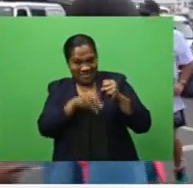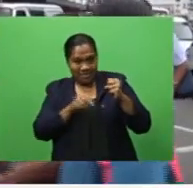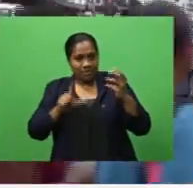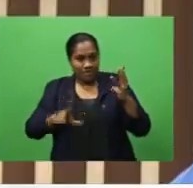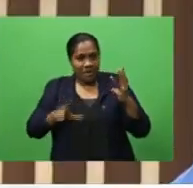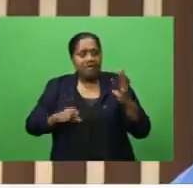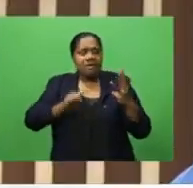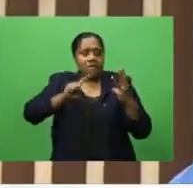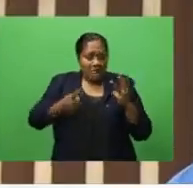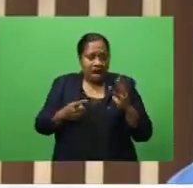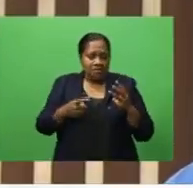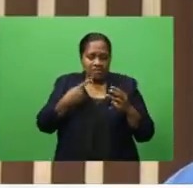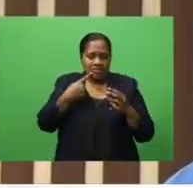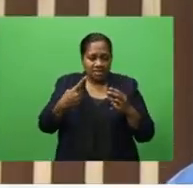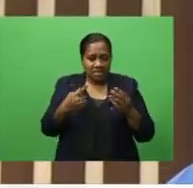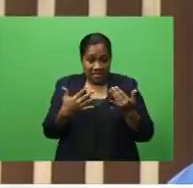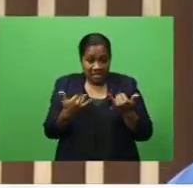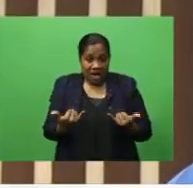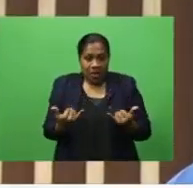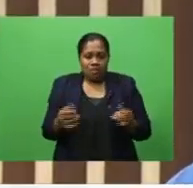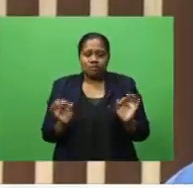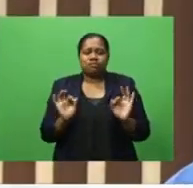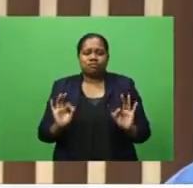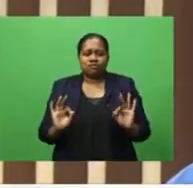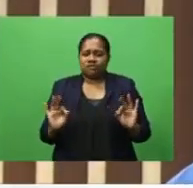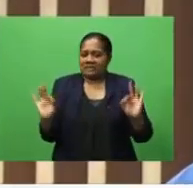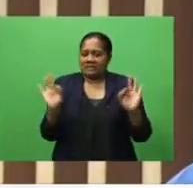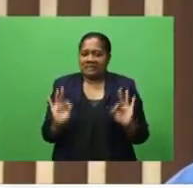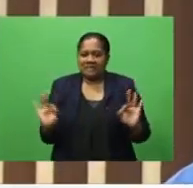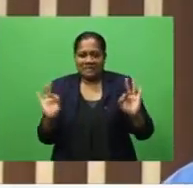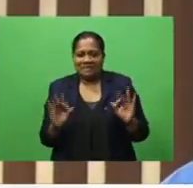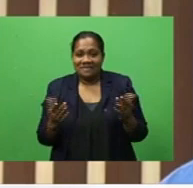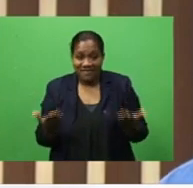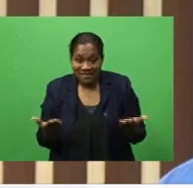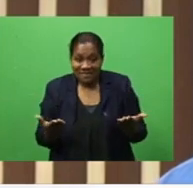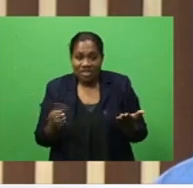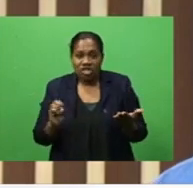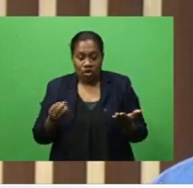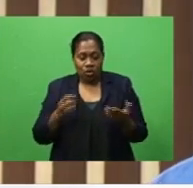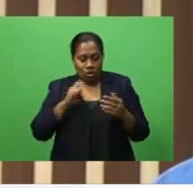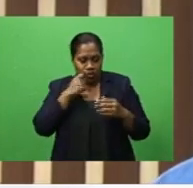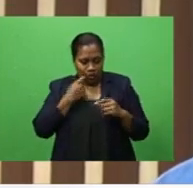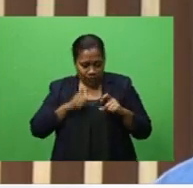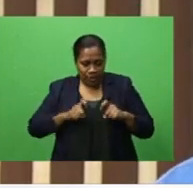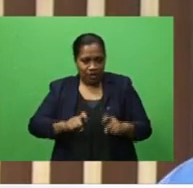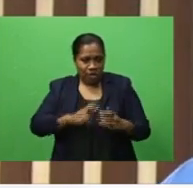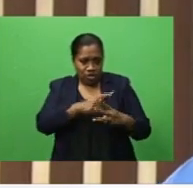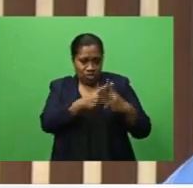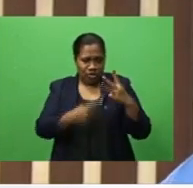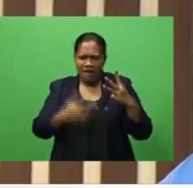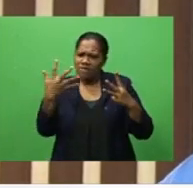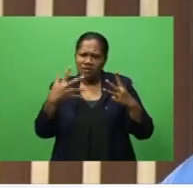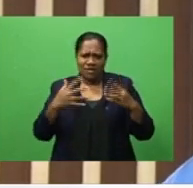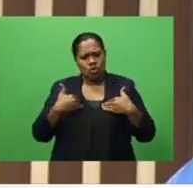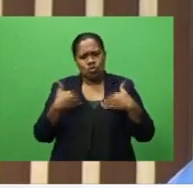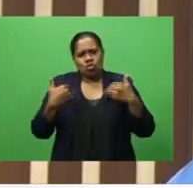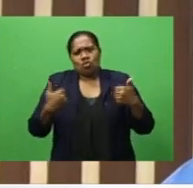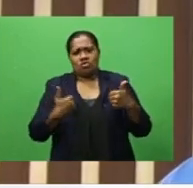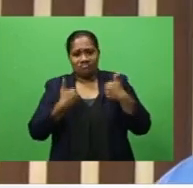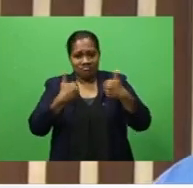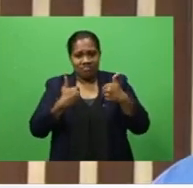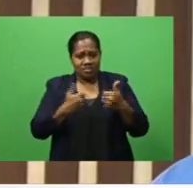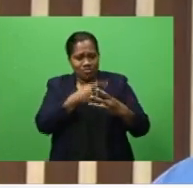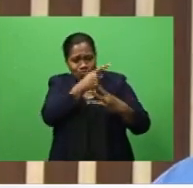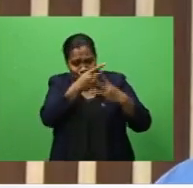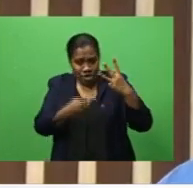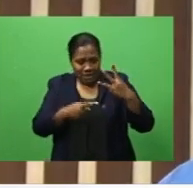stable. They don't have any symptoms, and that remains as it is. So 15 have recovered, and 3 remain. So far